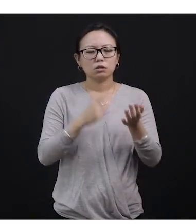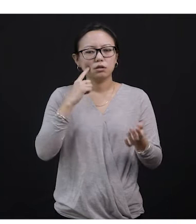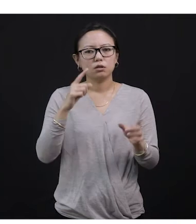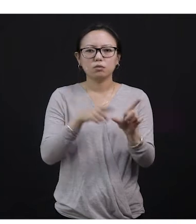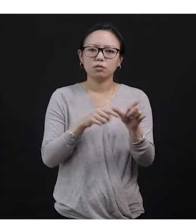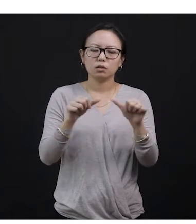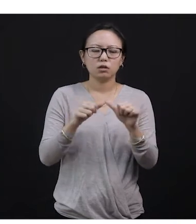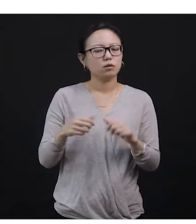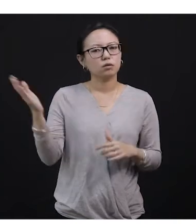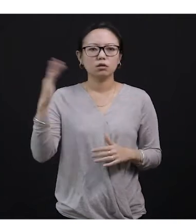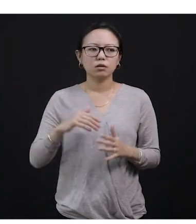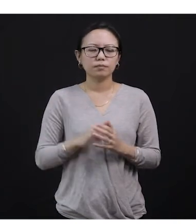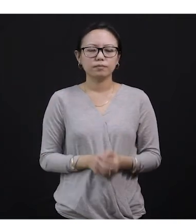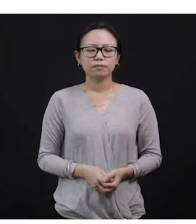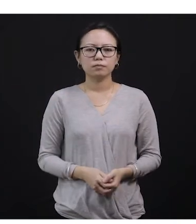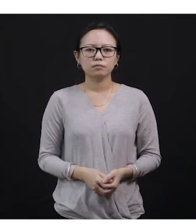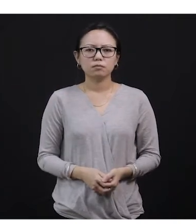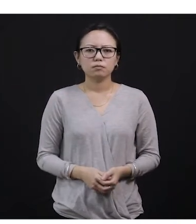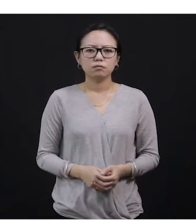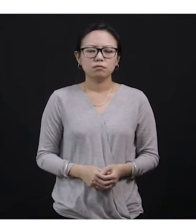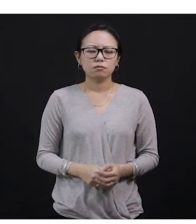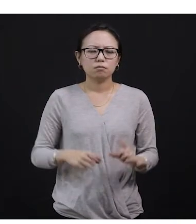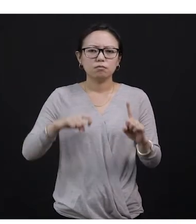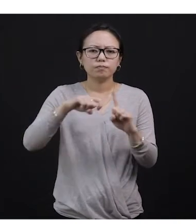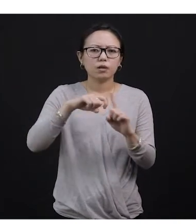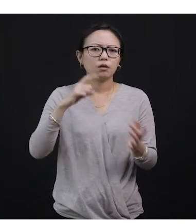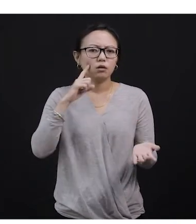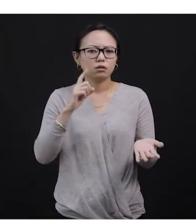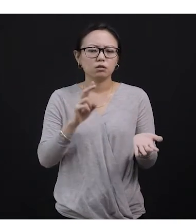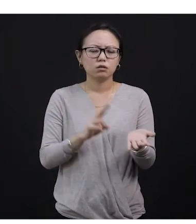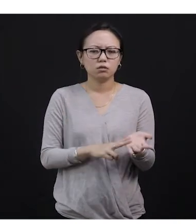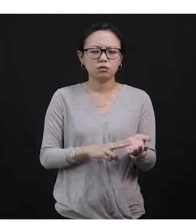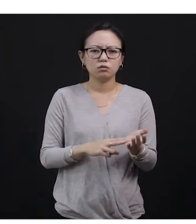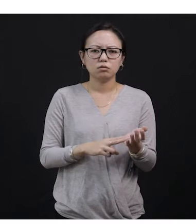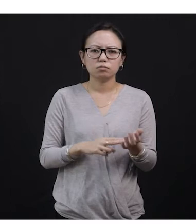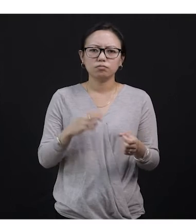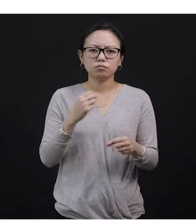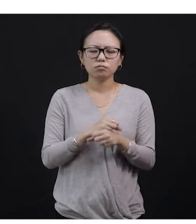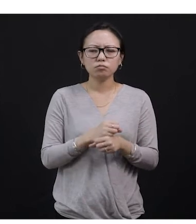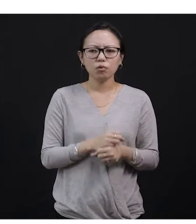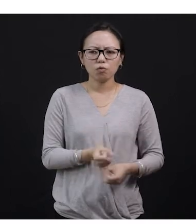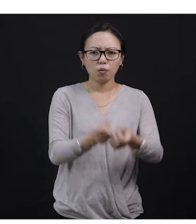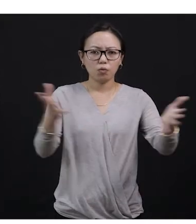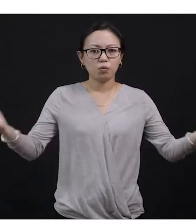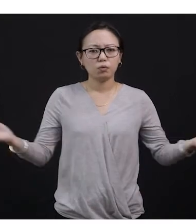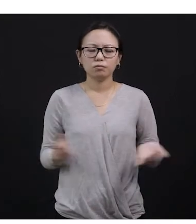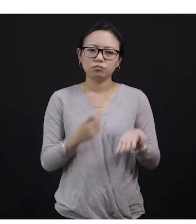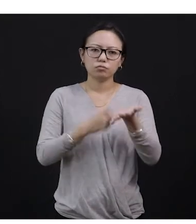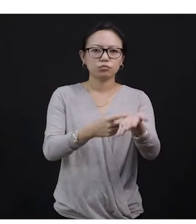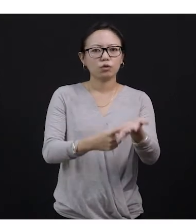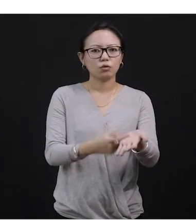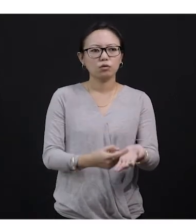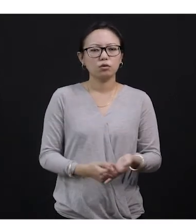social life of the king, all right? In a society, the king was highly respected, and as we see that the